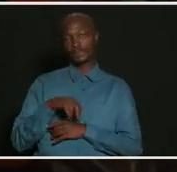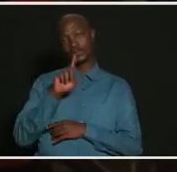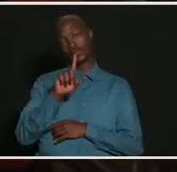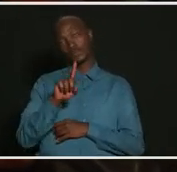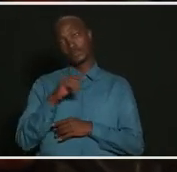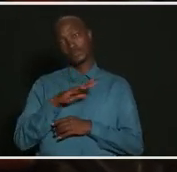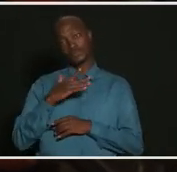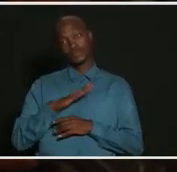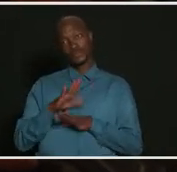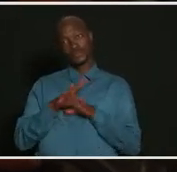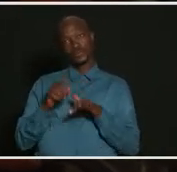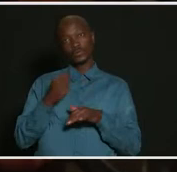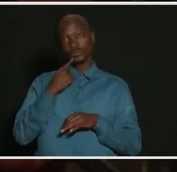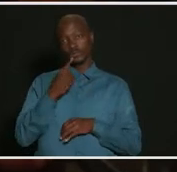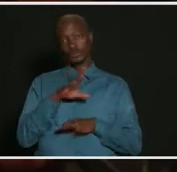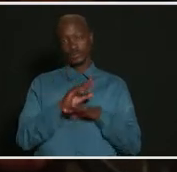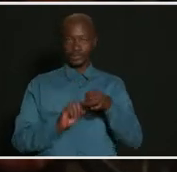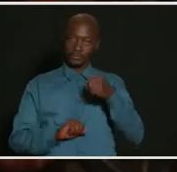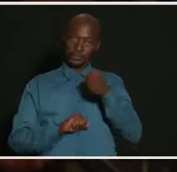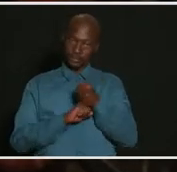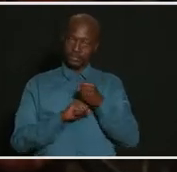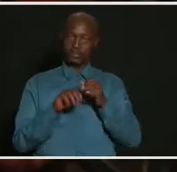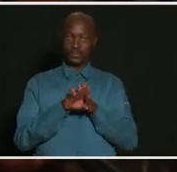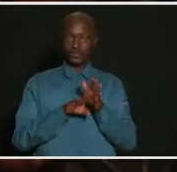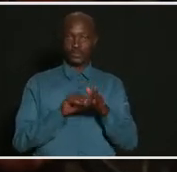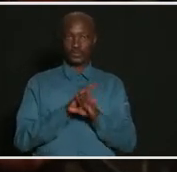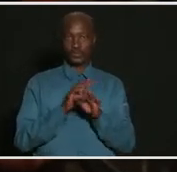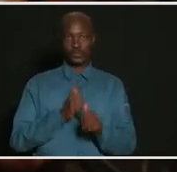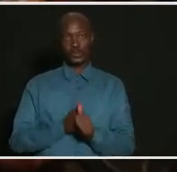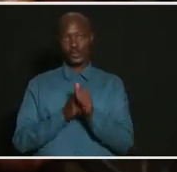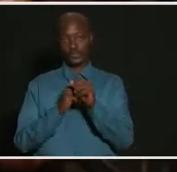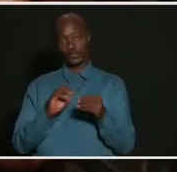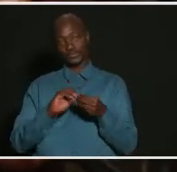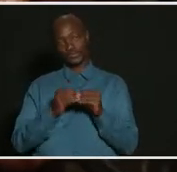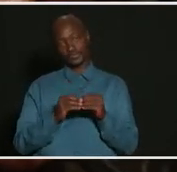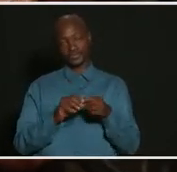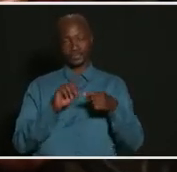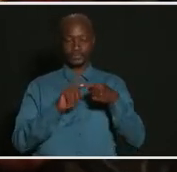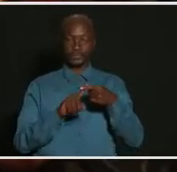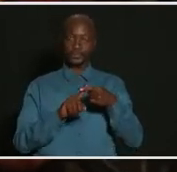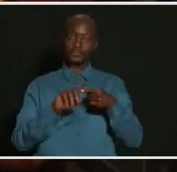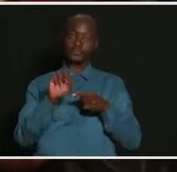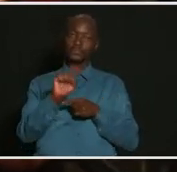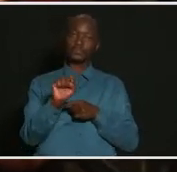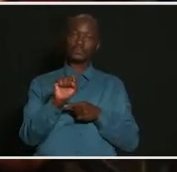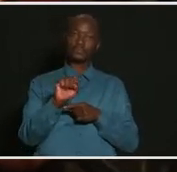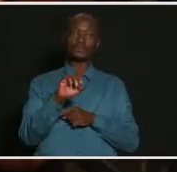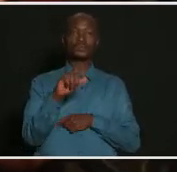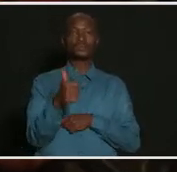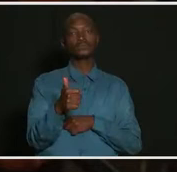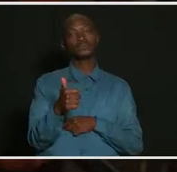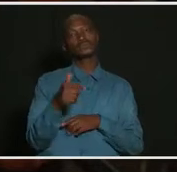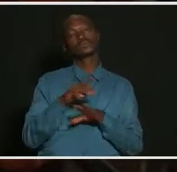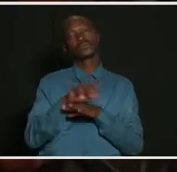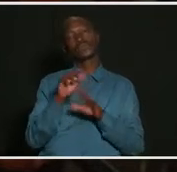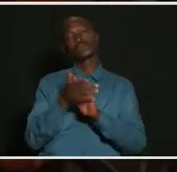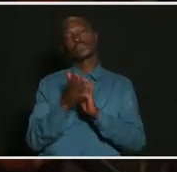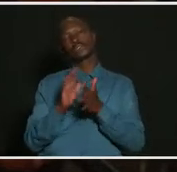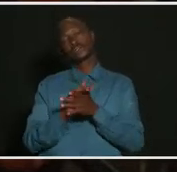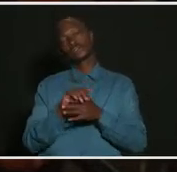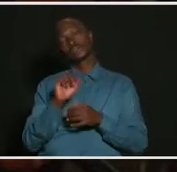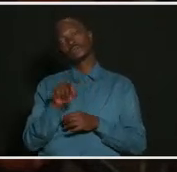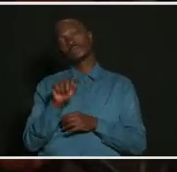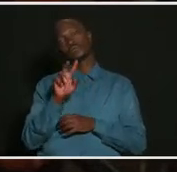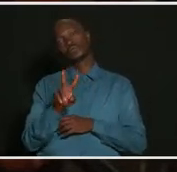chair one two Italy that we support the bill but with the following amendments one on Section 6 of salsa